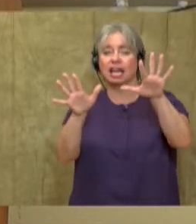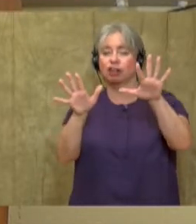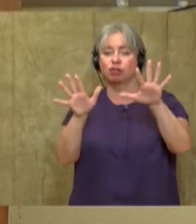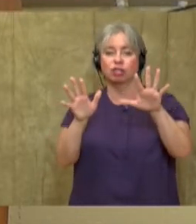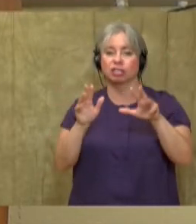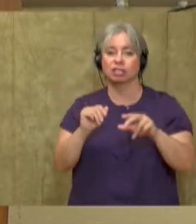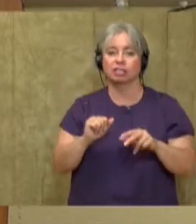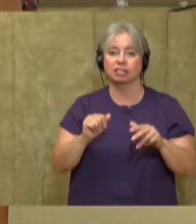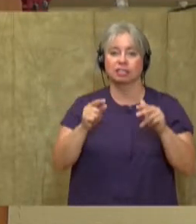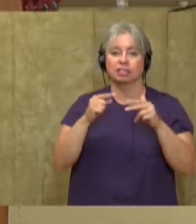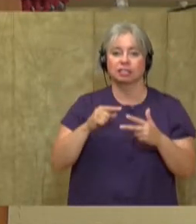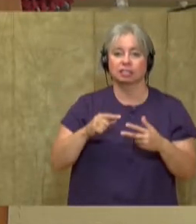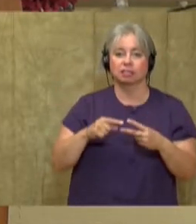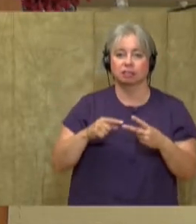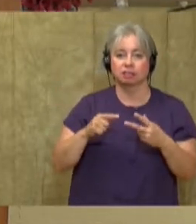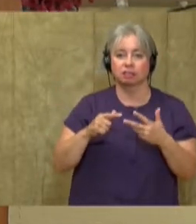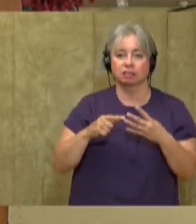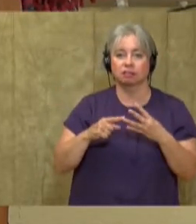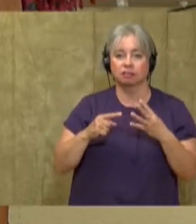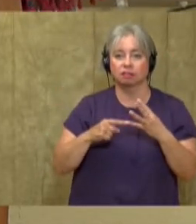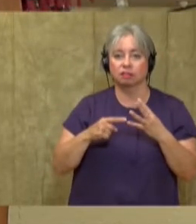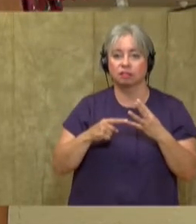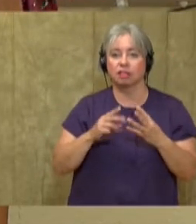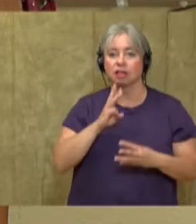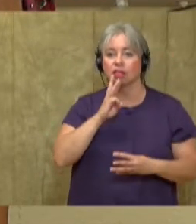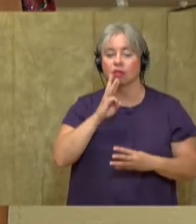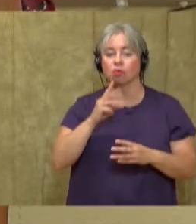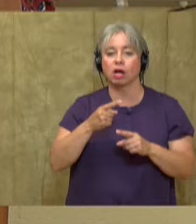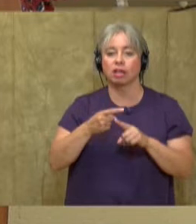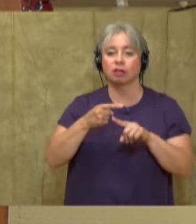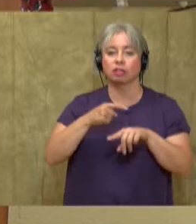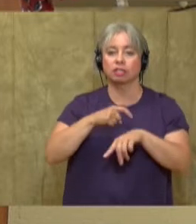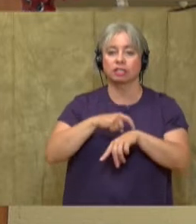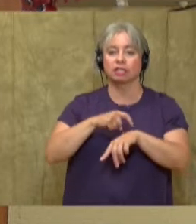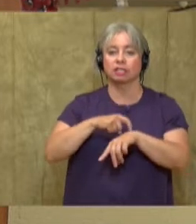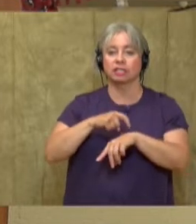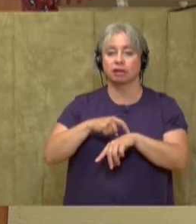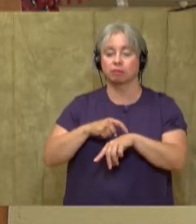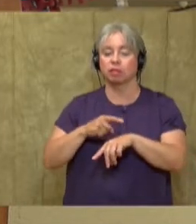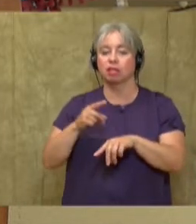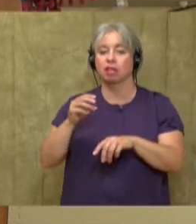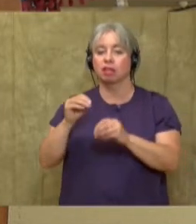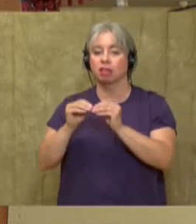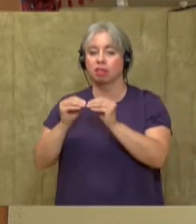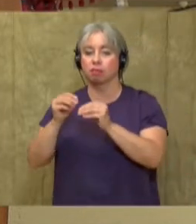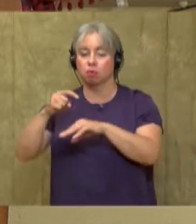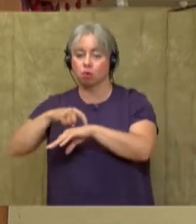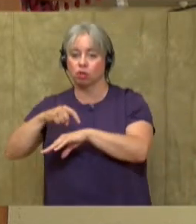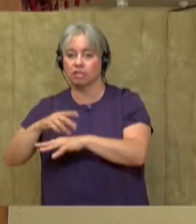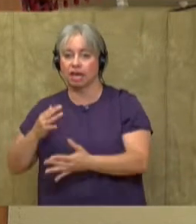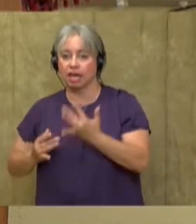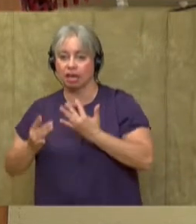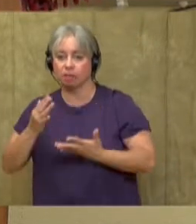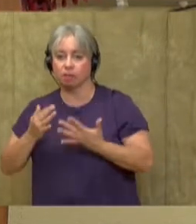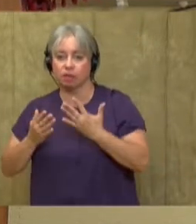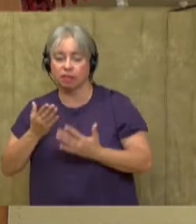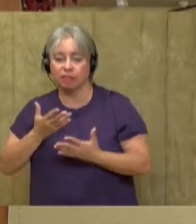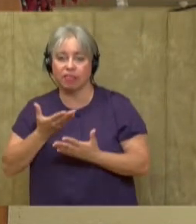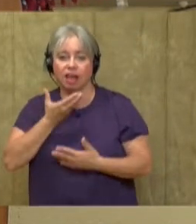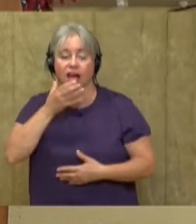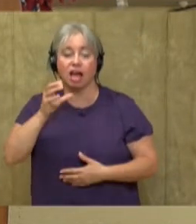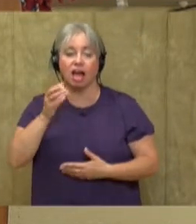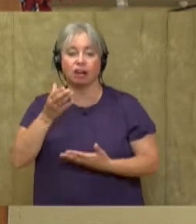temperature increases as the heating time continues. The more time you spend heating it, the hotter it's going to